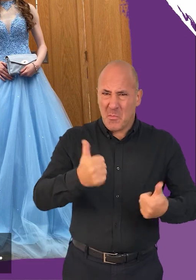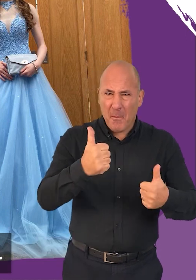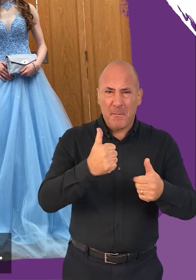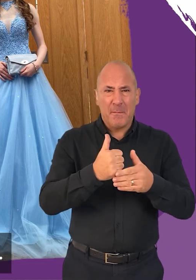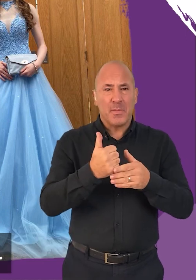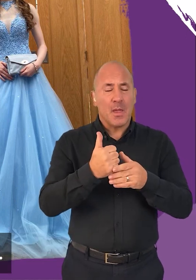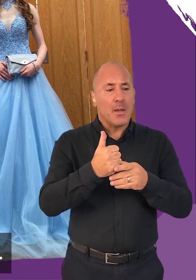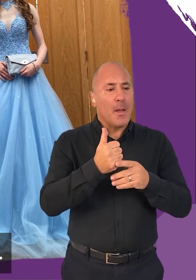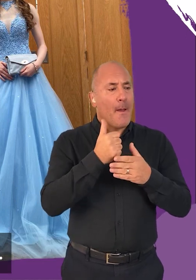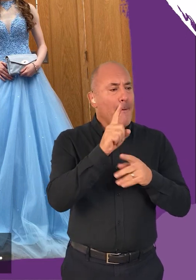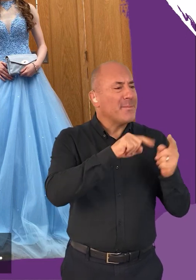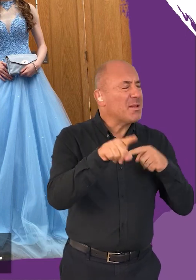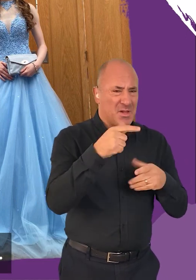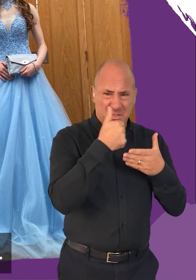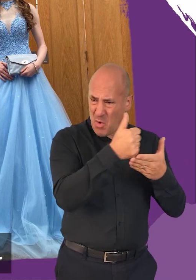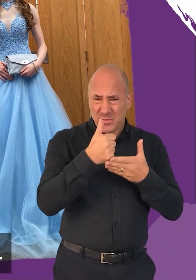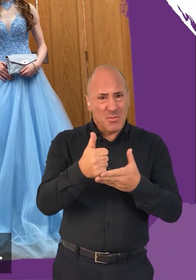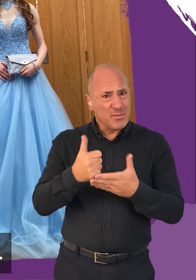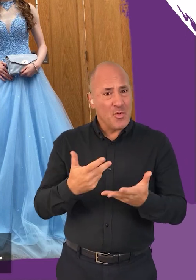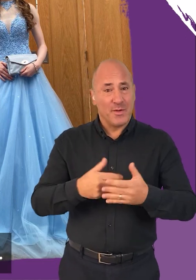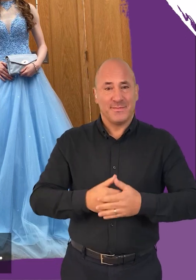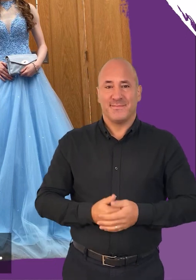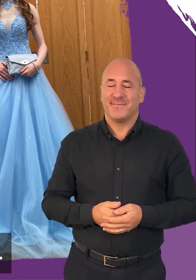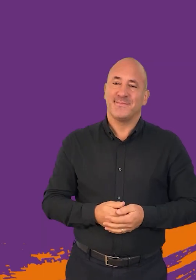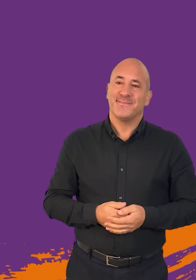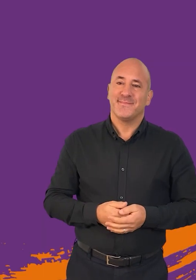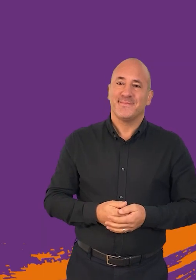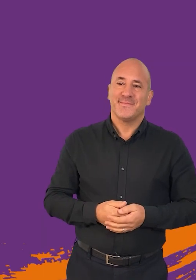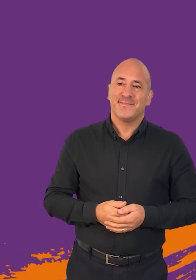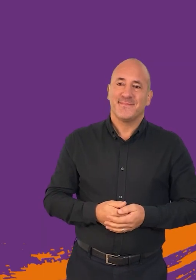attitude, and supports the people around her.